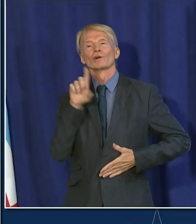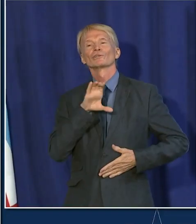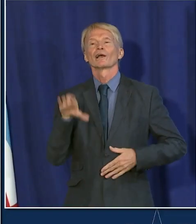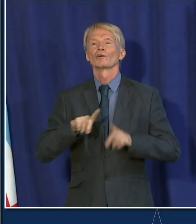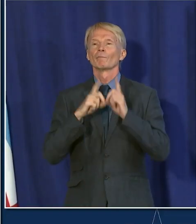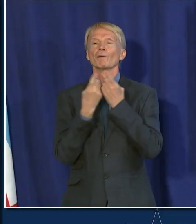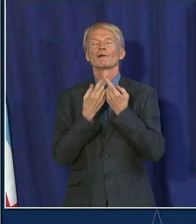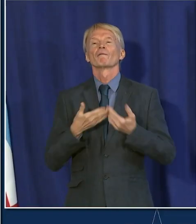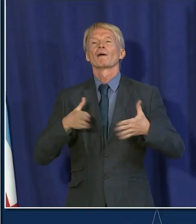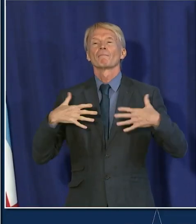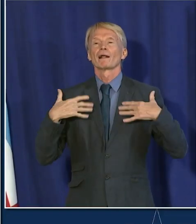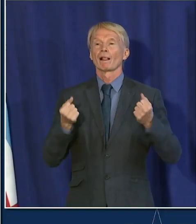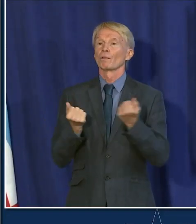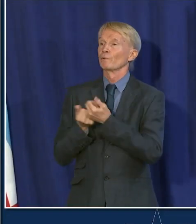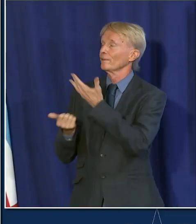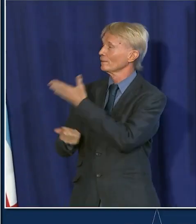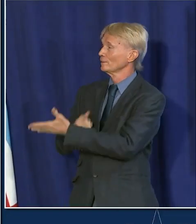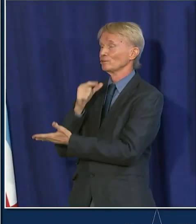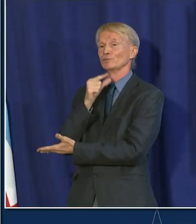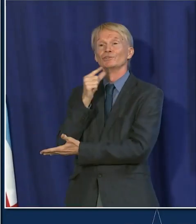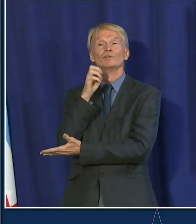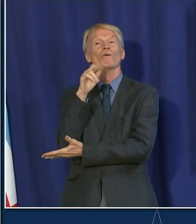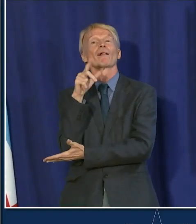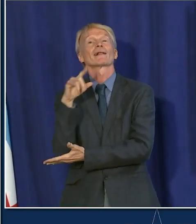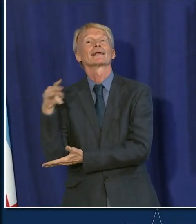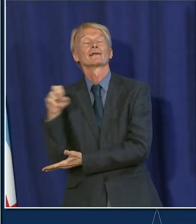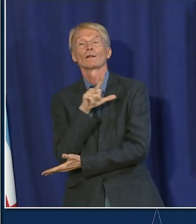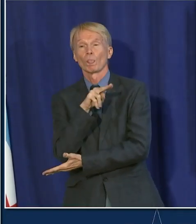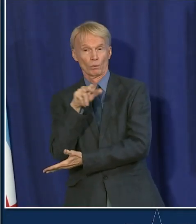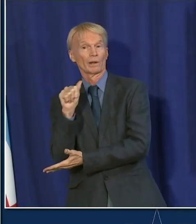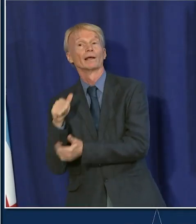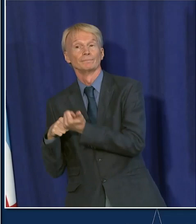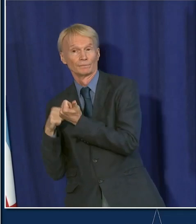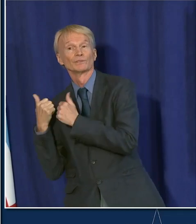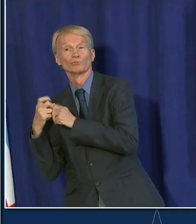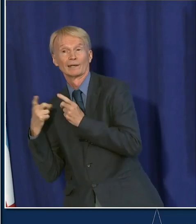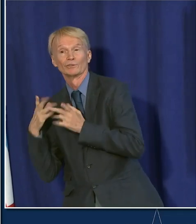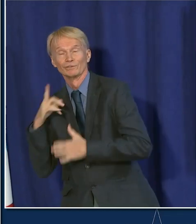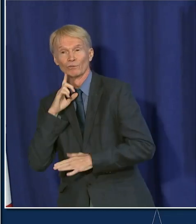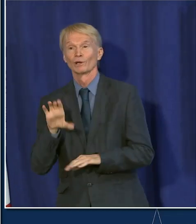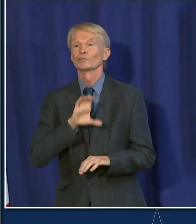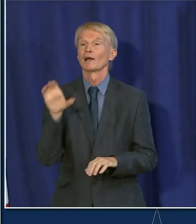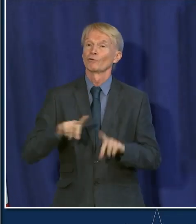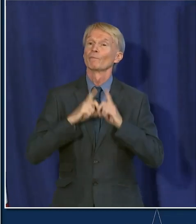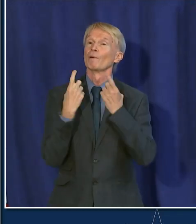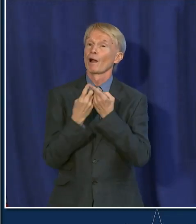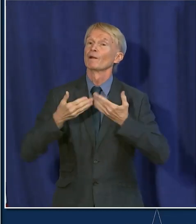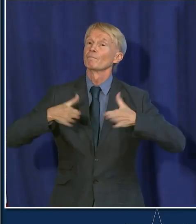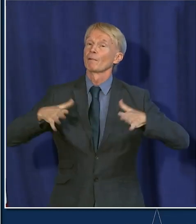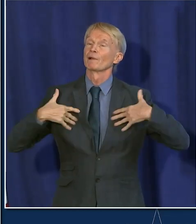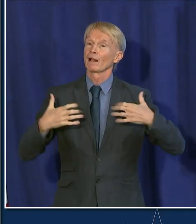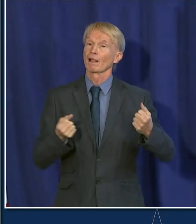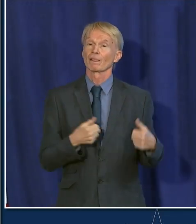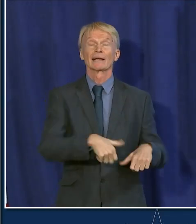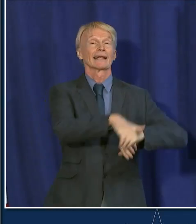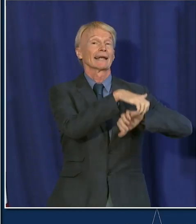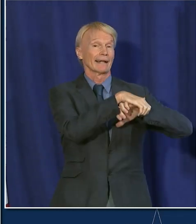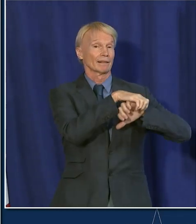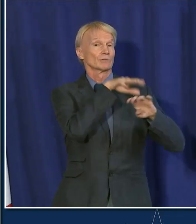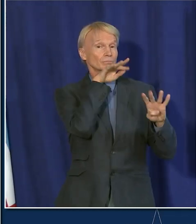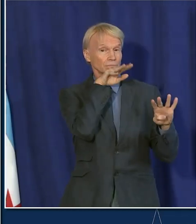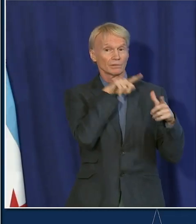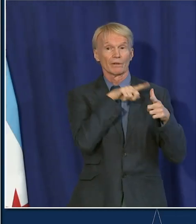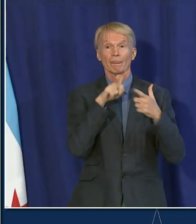Dr. Geraldine Luna, Medical Director at the Chicago Department of Public Health. We're here to give a COVID-19 update. I'll do that in English, and then Dr. Luna will follow